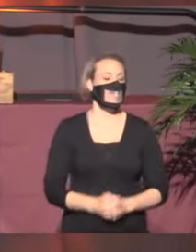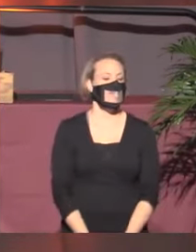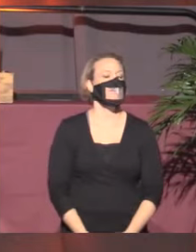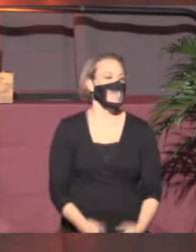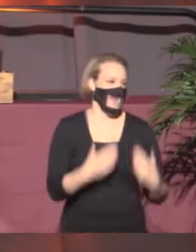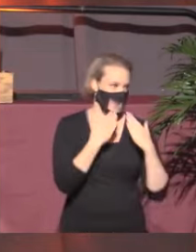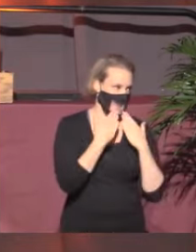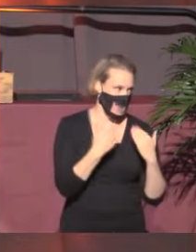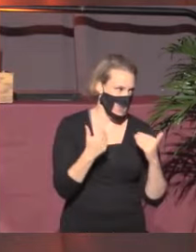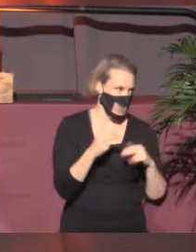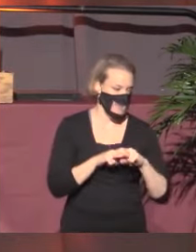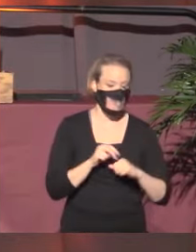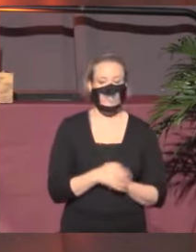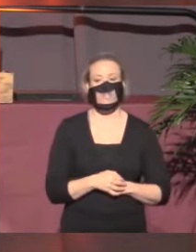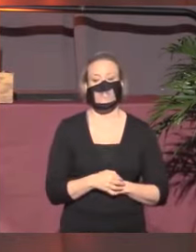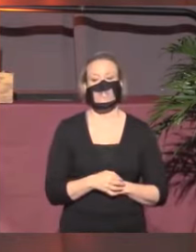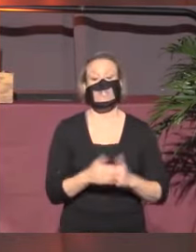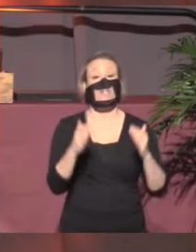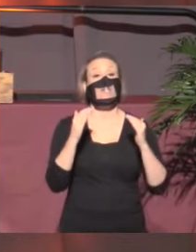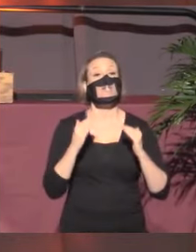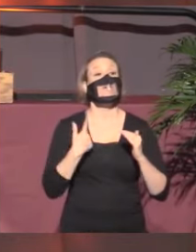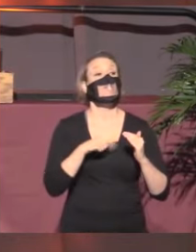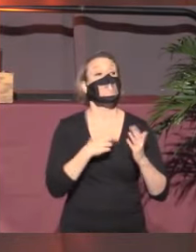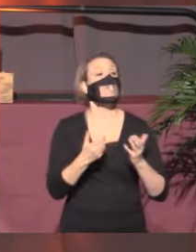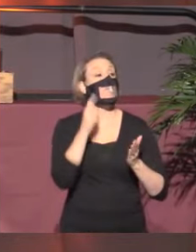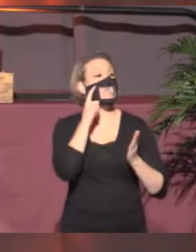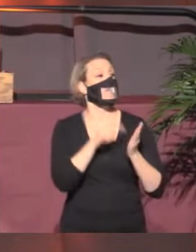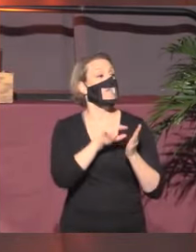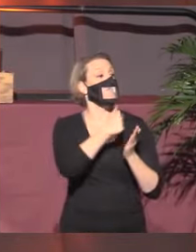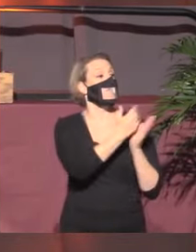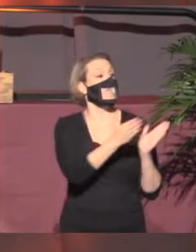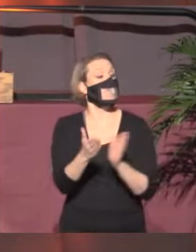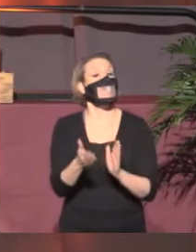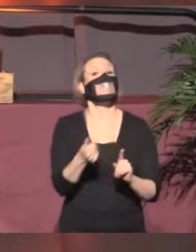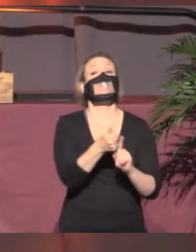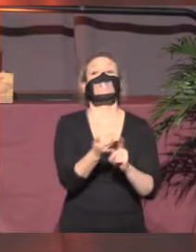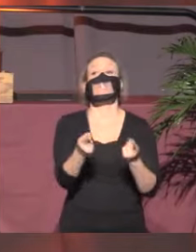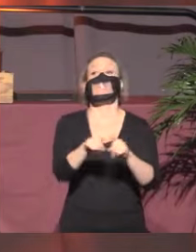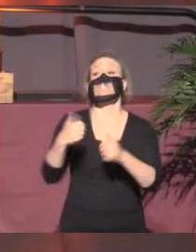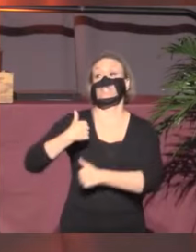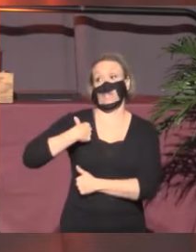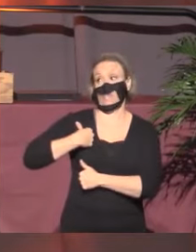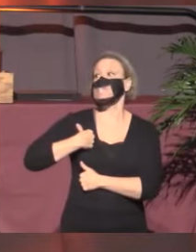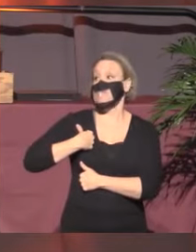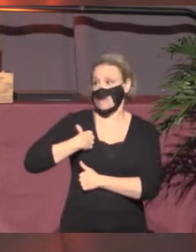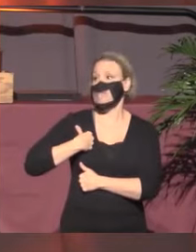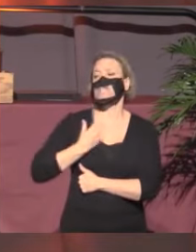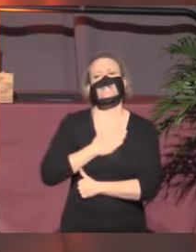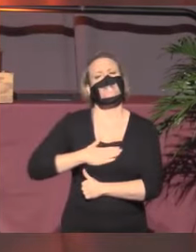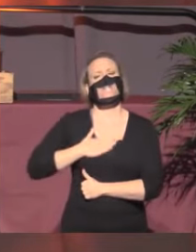Thank you. You may be seated. We would like to recognize the graduates who are also veterans. Please stand and be